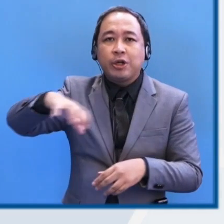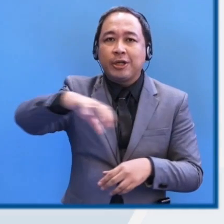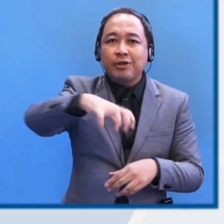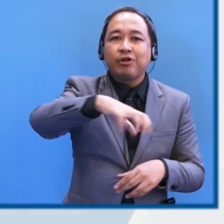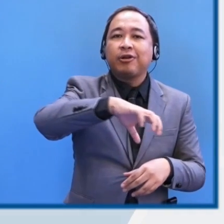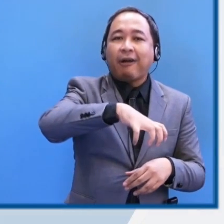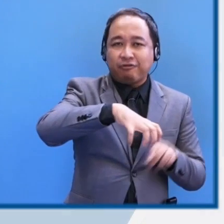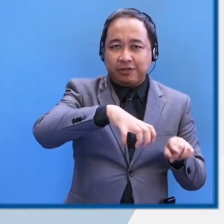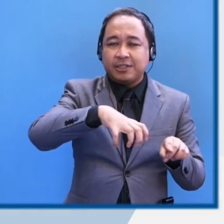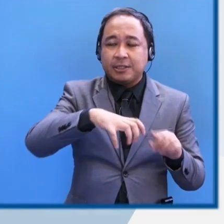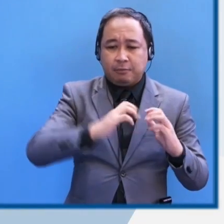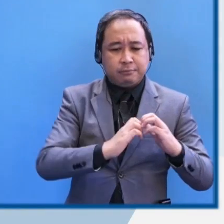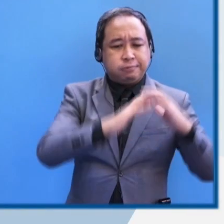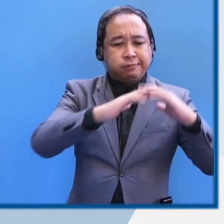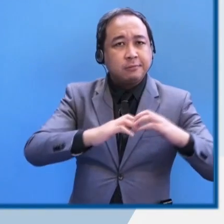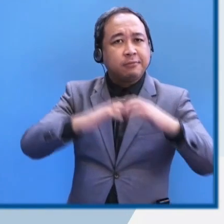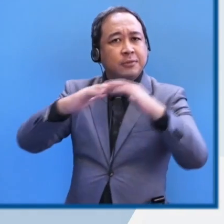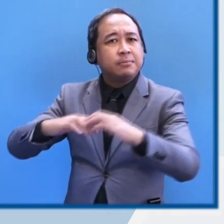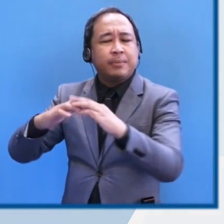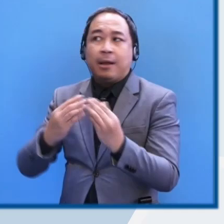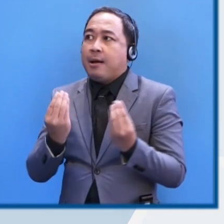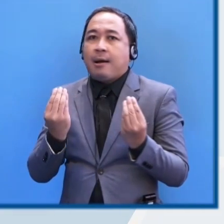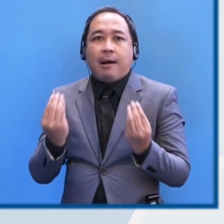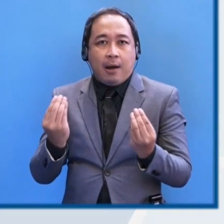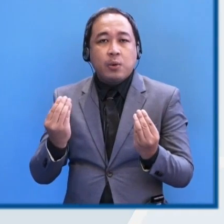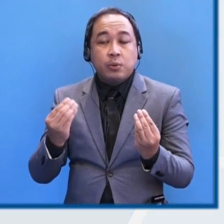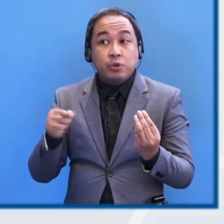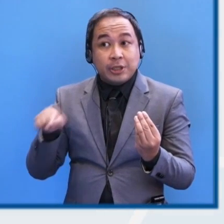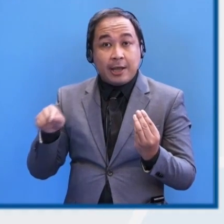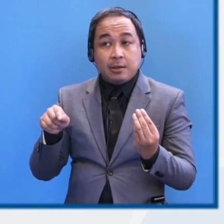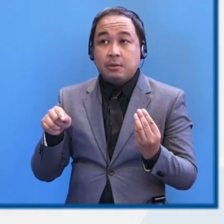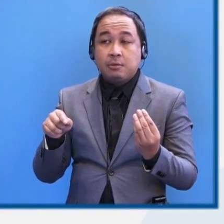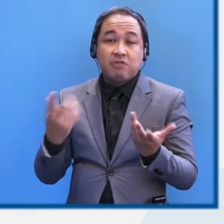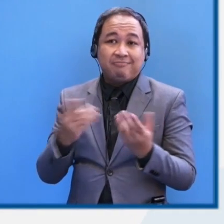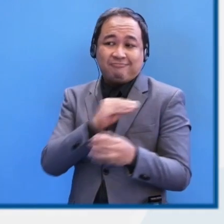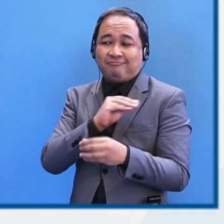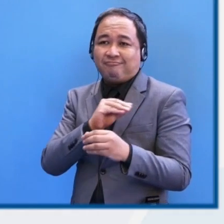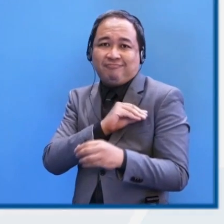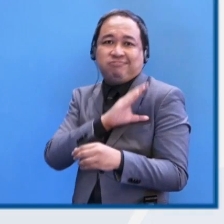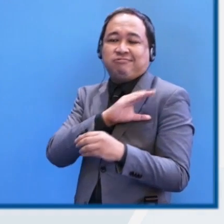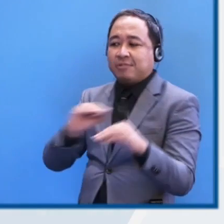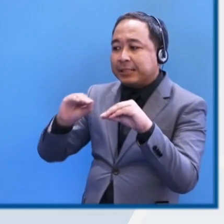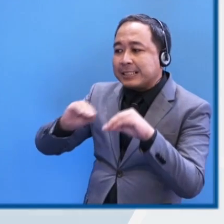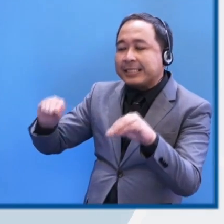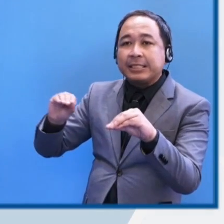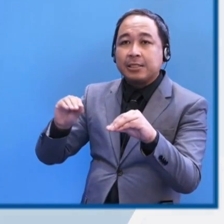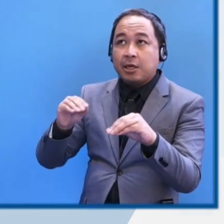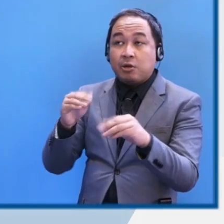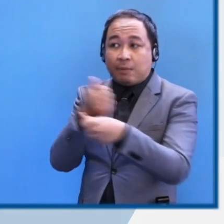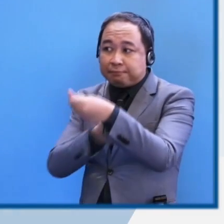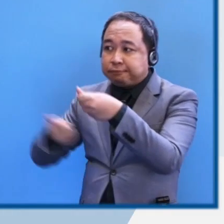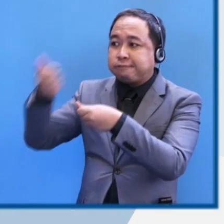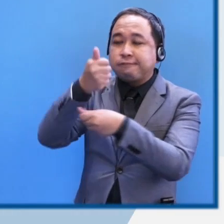talk of the extent to which resources, capacities, legislations, leadership,